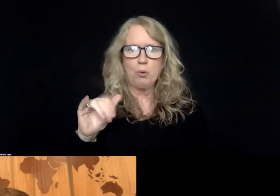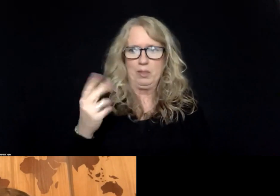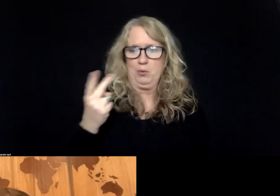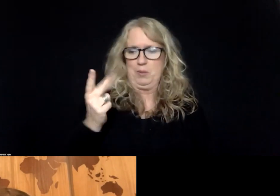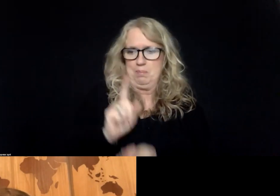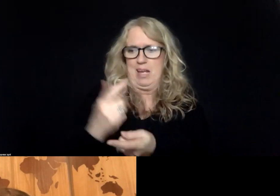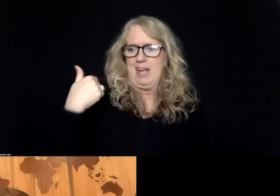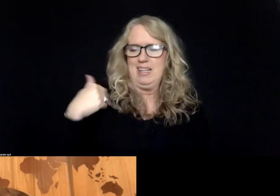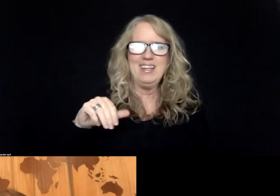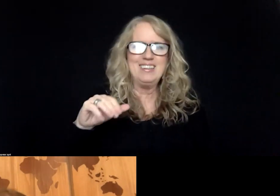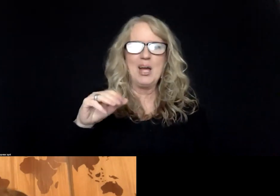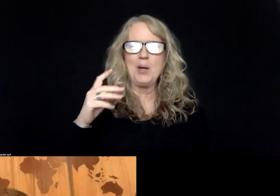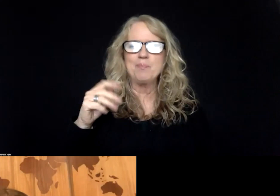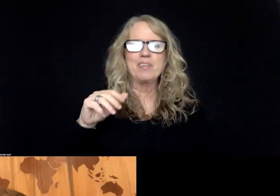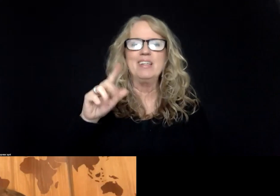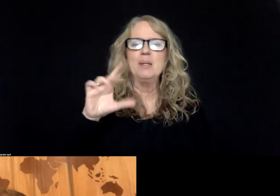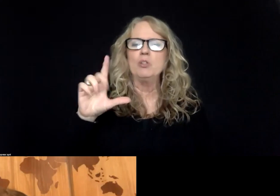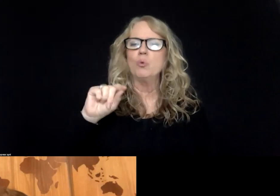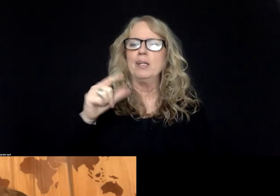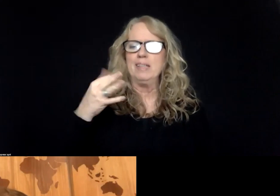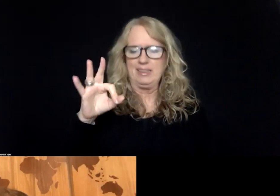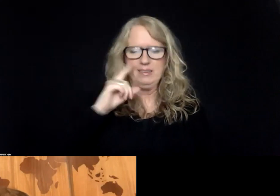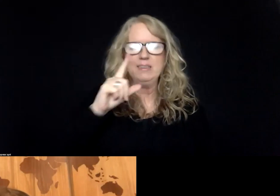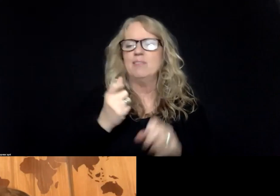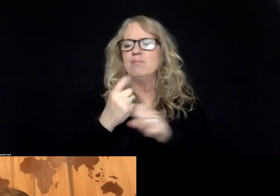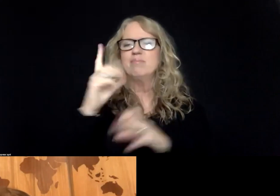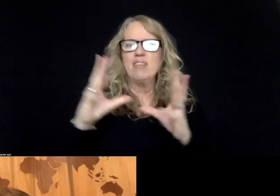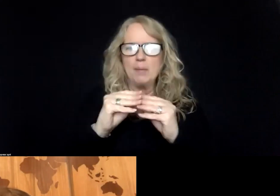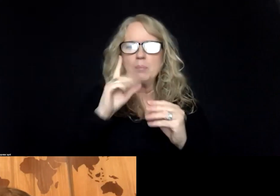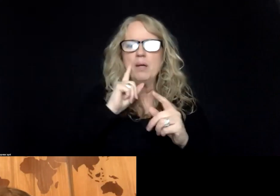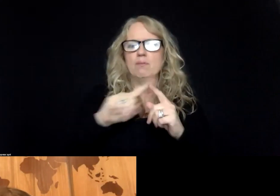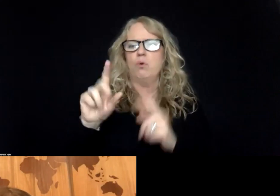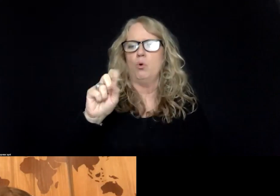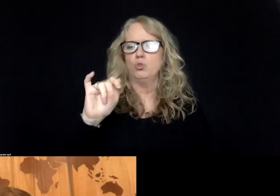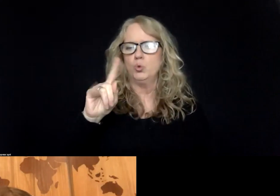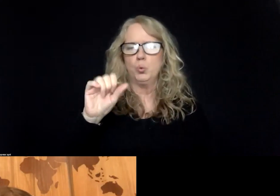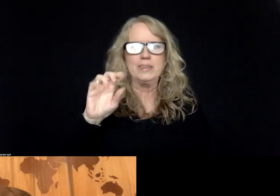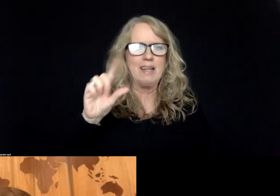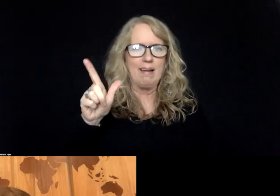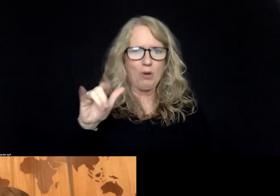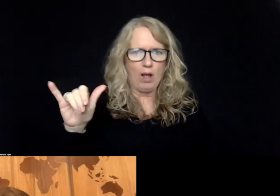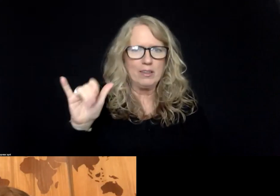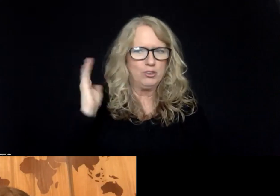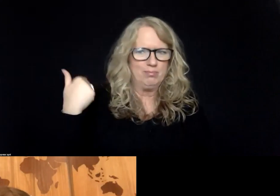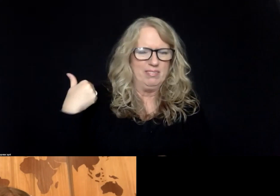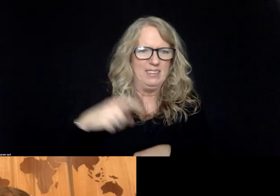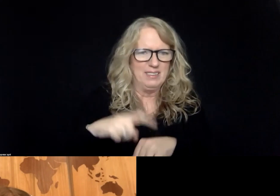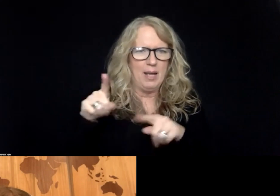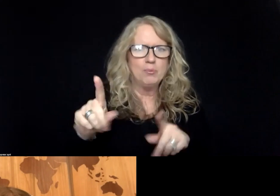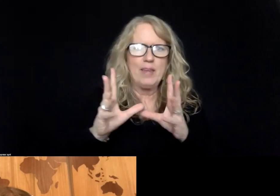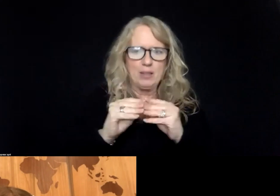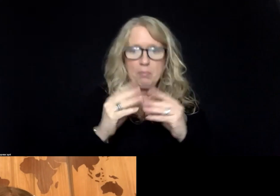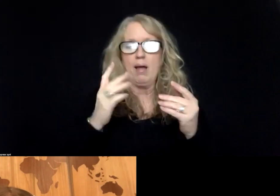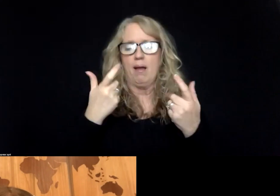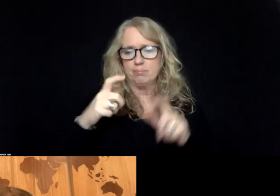April of 2019 at the 52nd Annual Conference of the American Association of Suicidology. And I had the opportunity to chair that